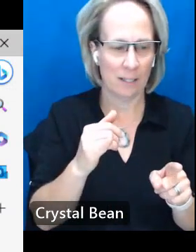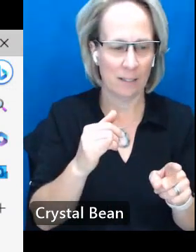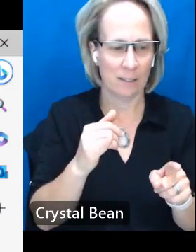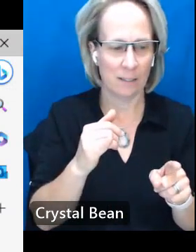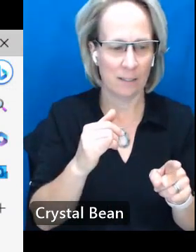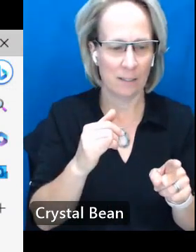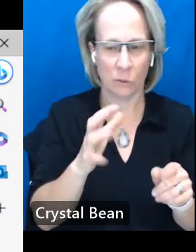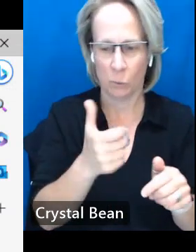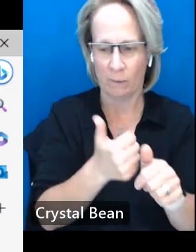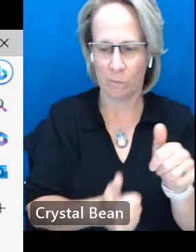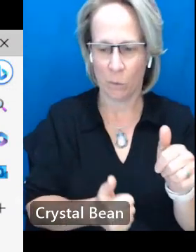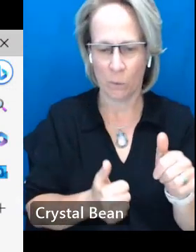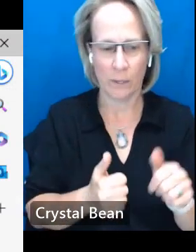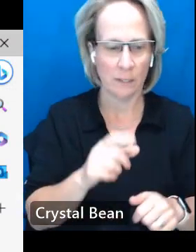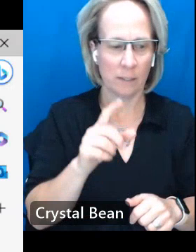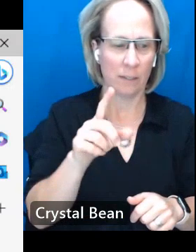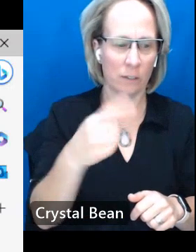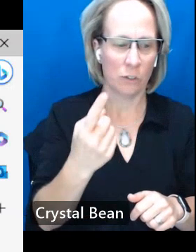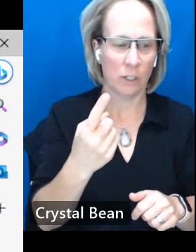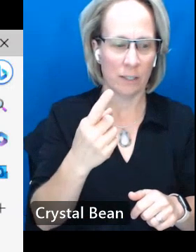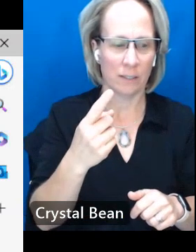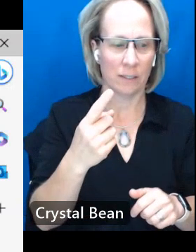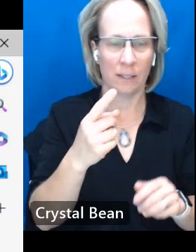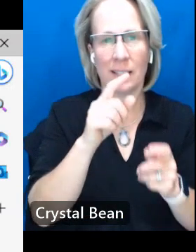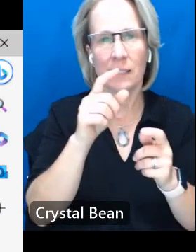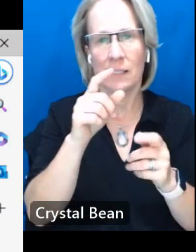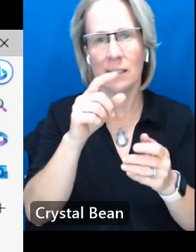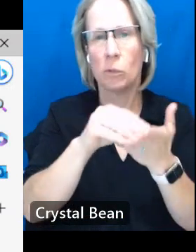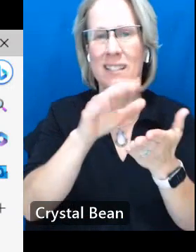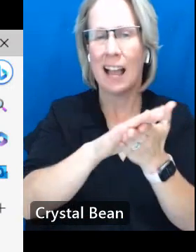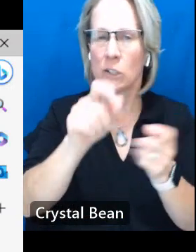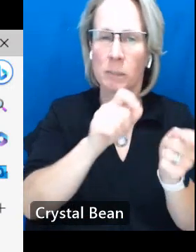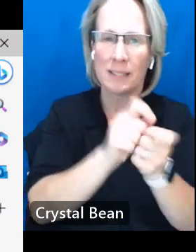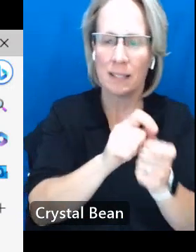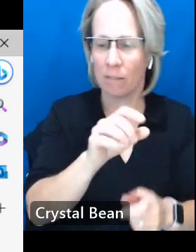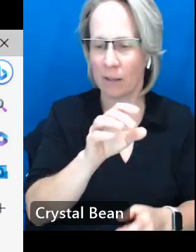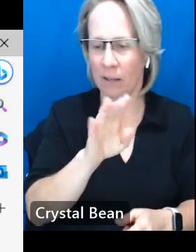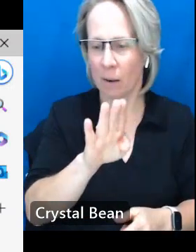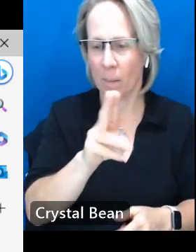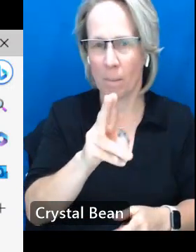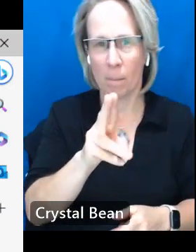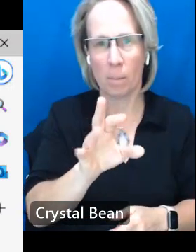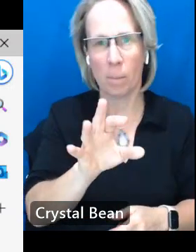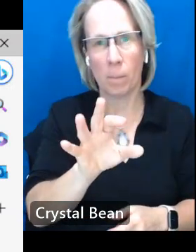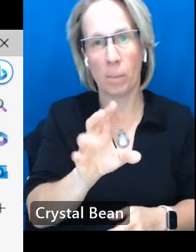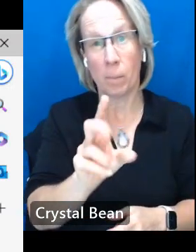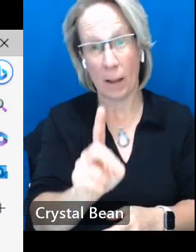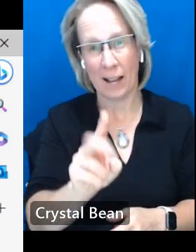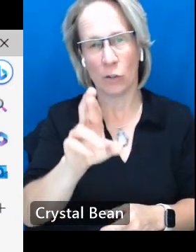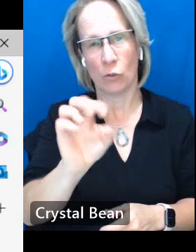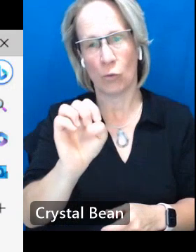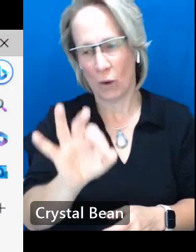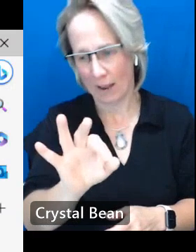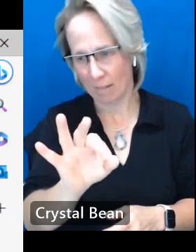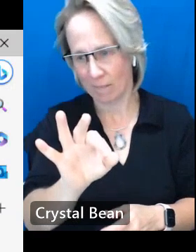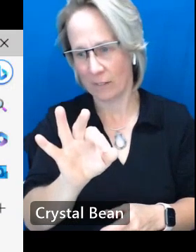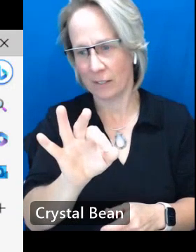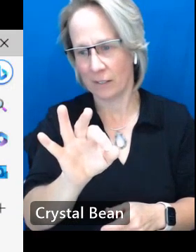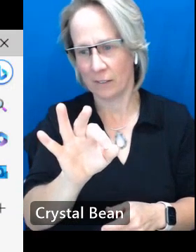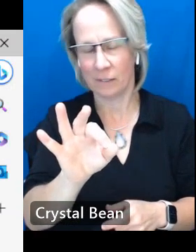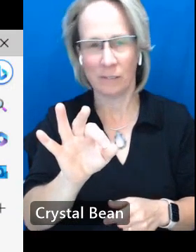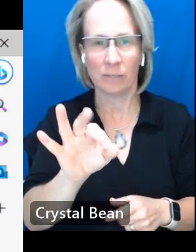specify the BUDREF of the fiscal year that you care about. So I want to make sure I limit this to their FY23 P